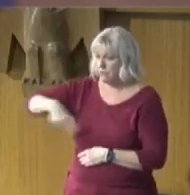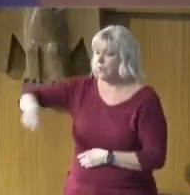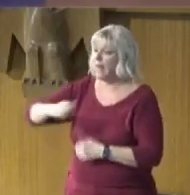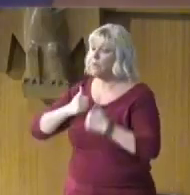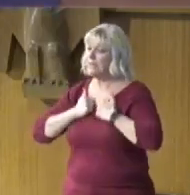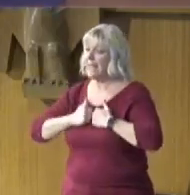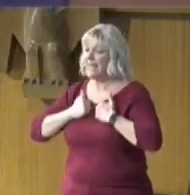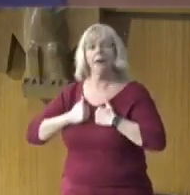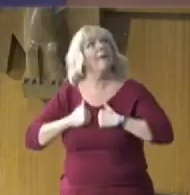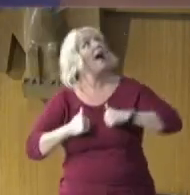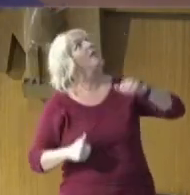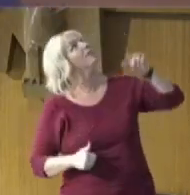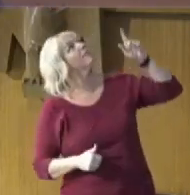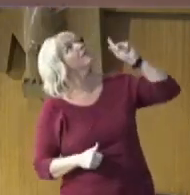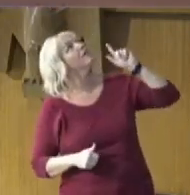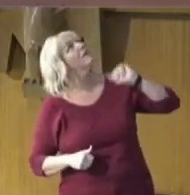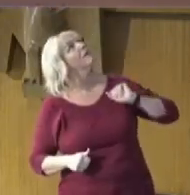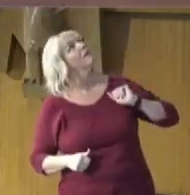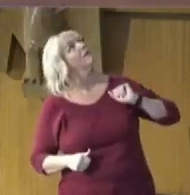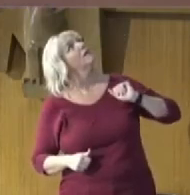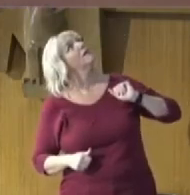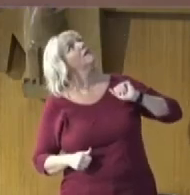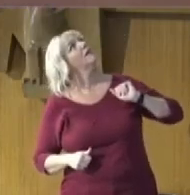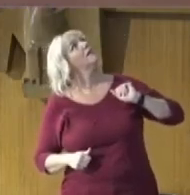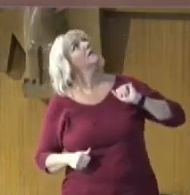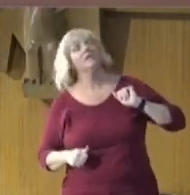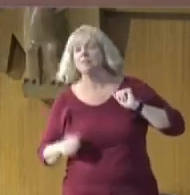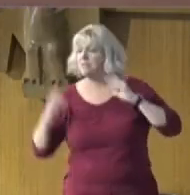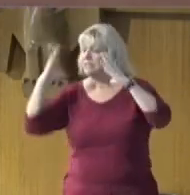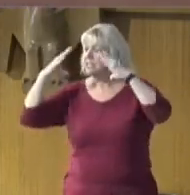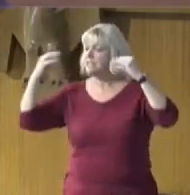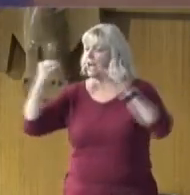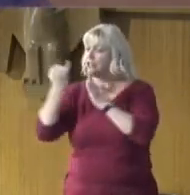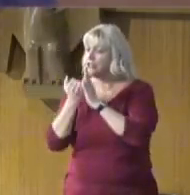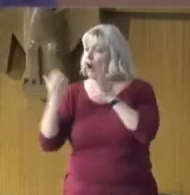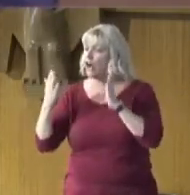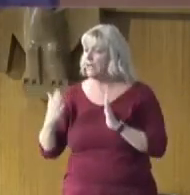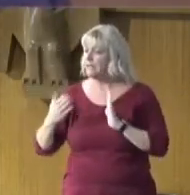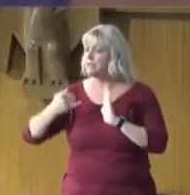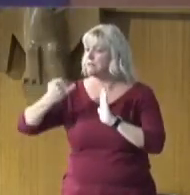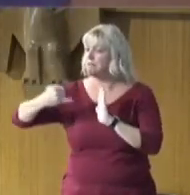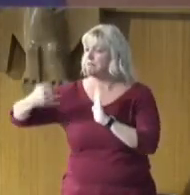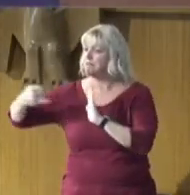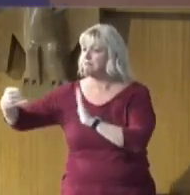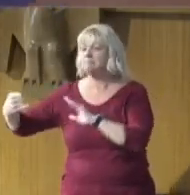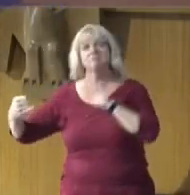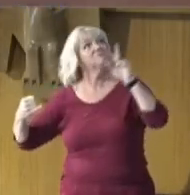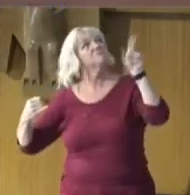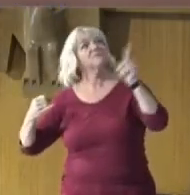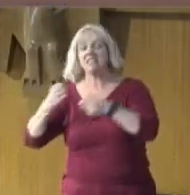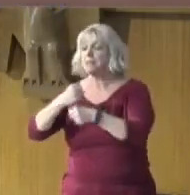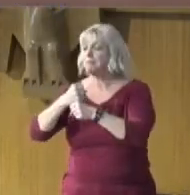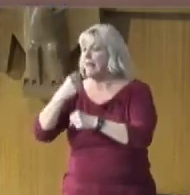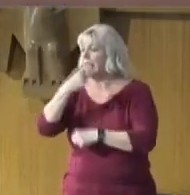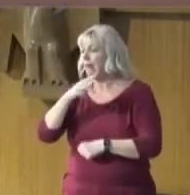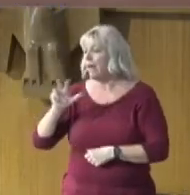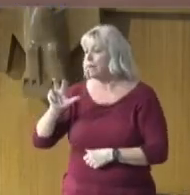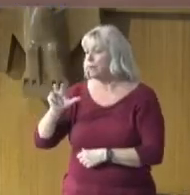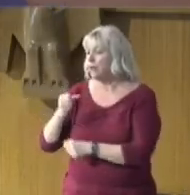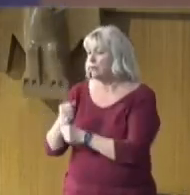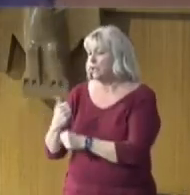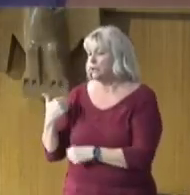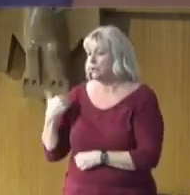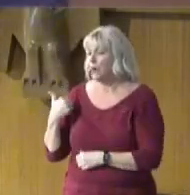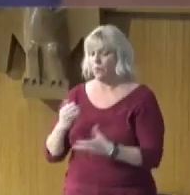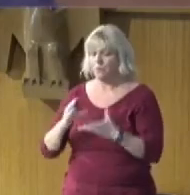is captured by a Dutch artist named Jan Lyken, who engraved this scene about 300 years ago. Now, here's how the story